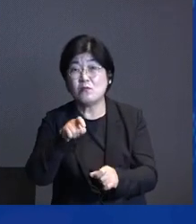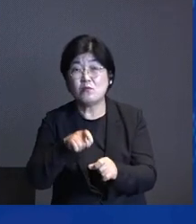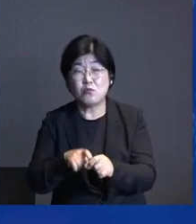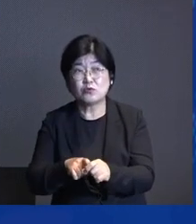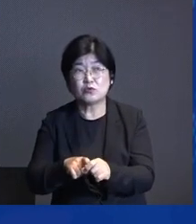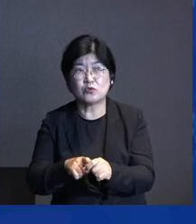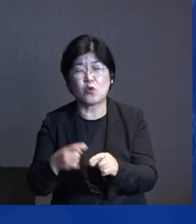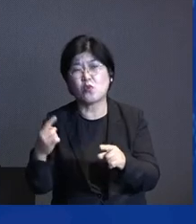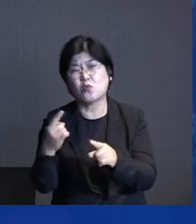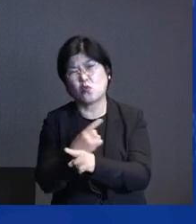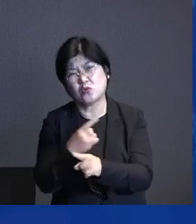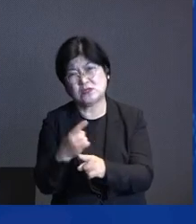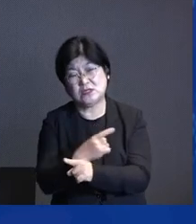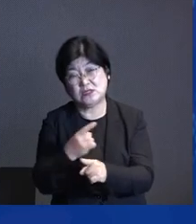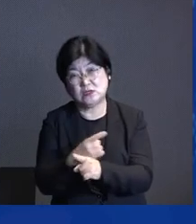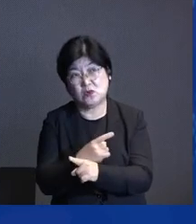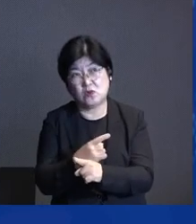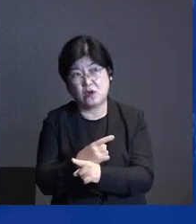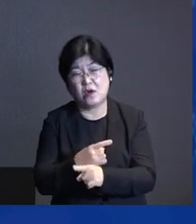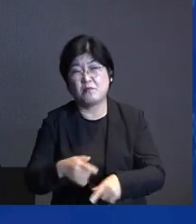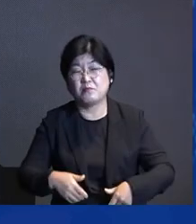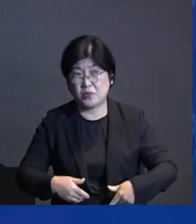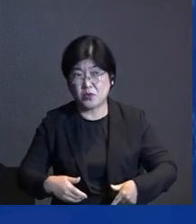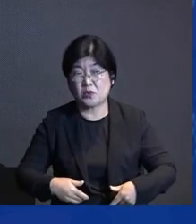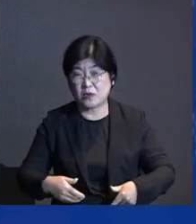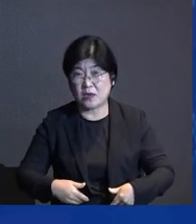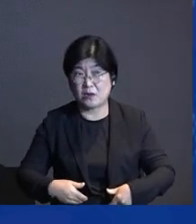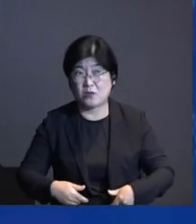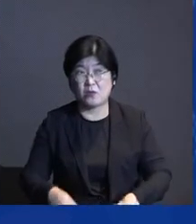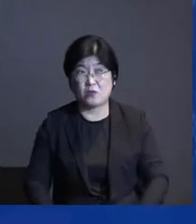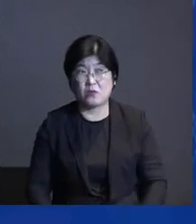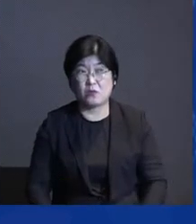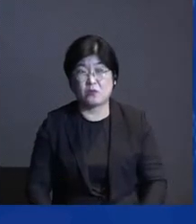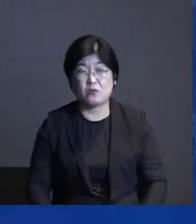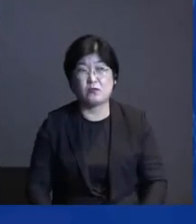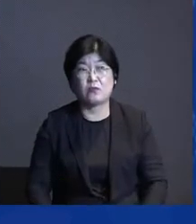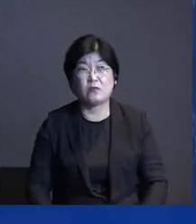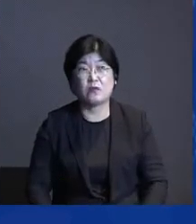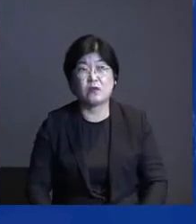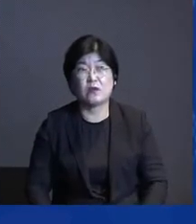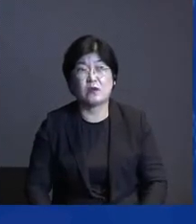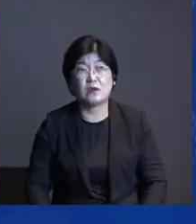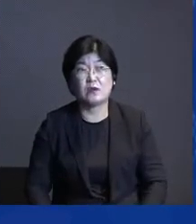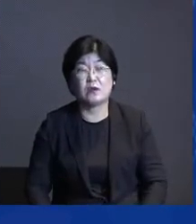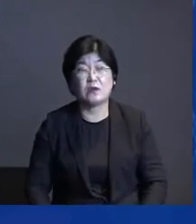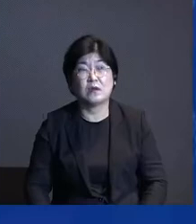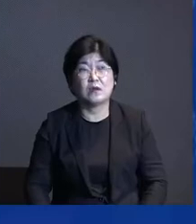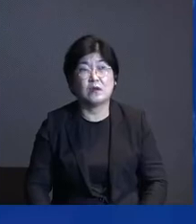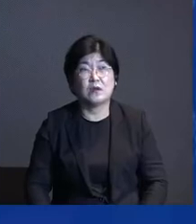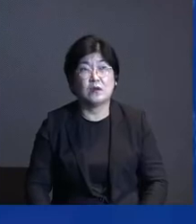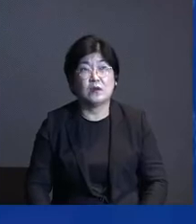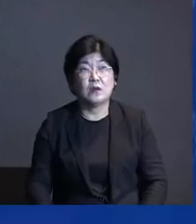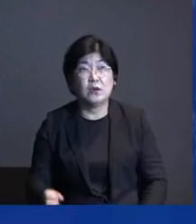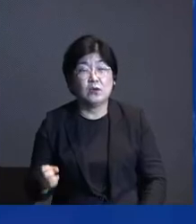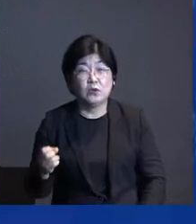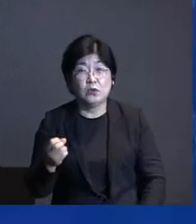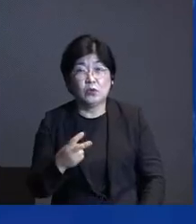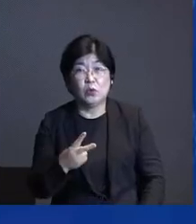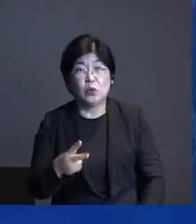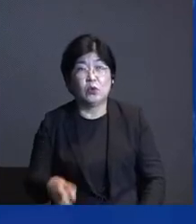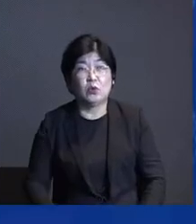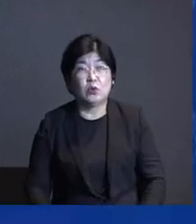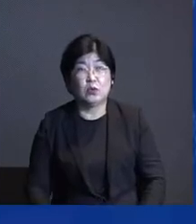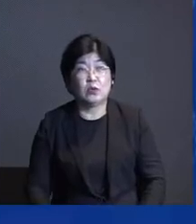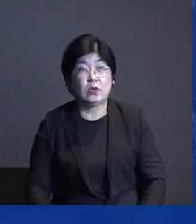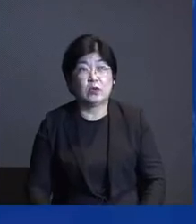the community. Thank you. Thank you. Now I'd like to invite someone from our big house, big family